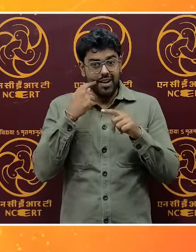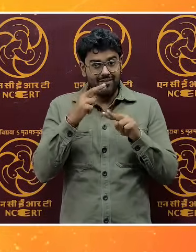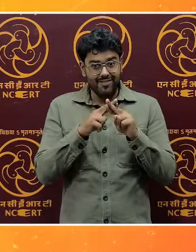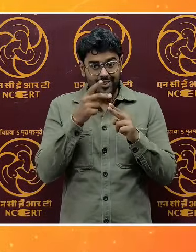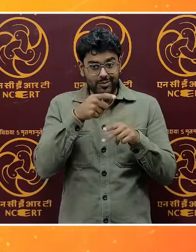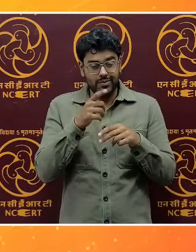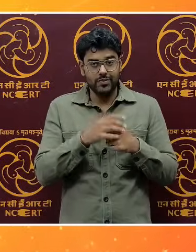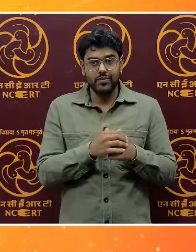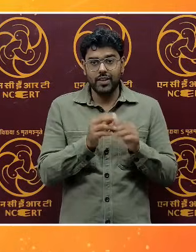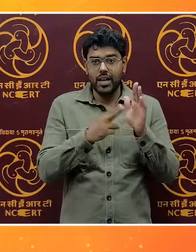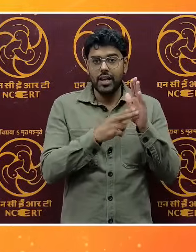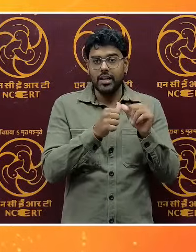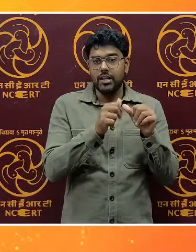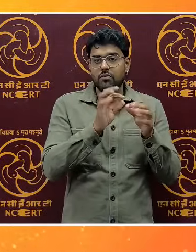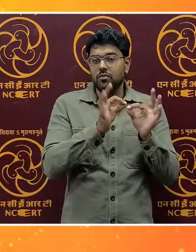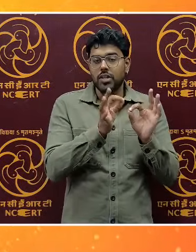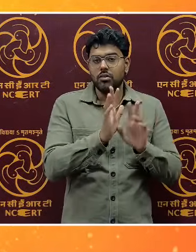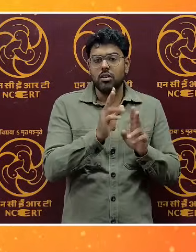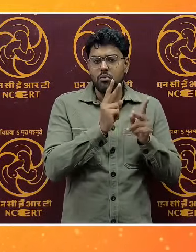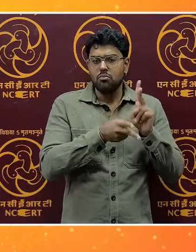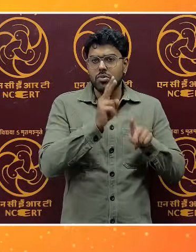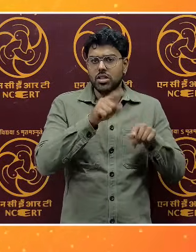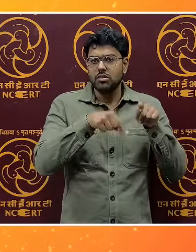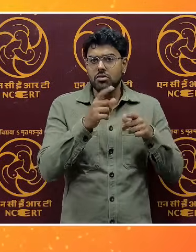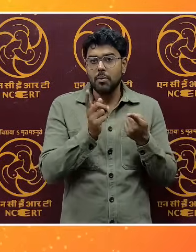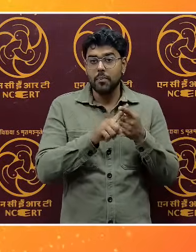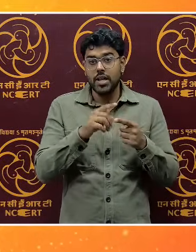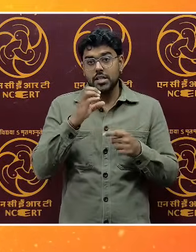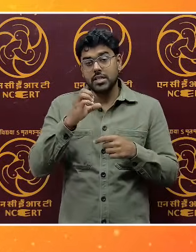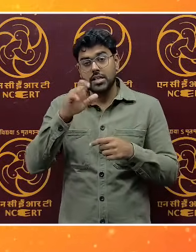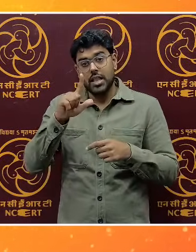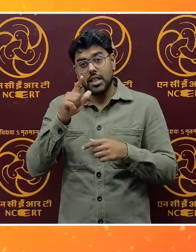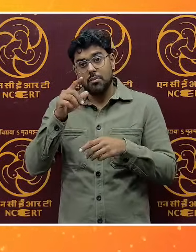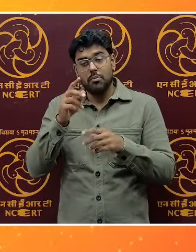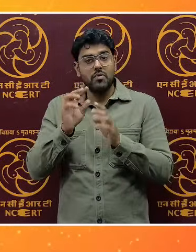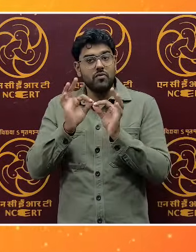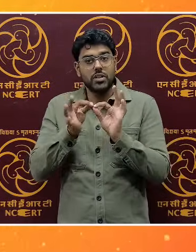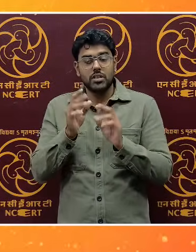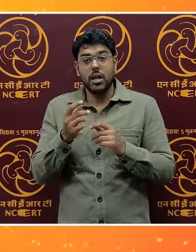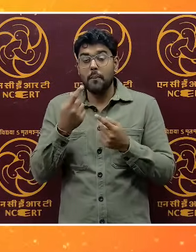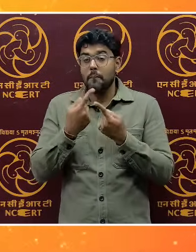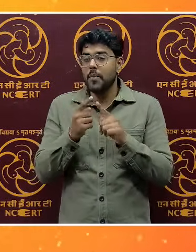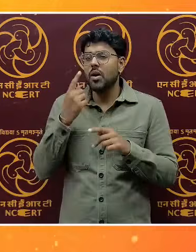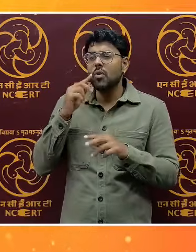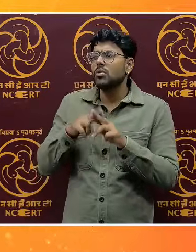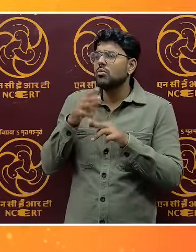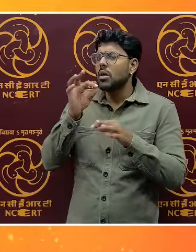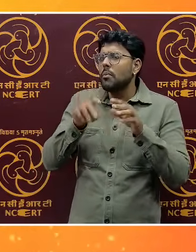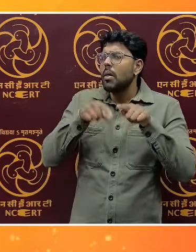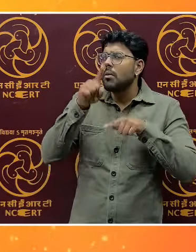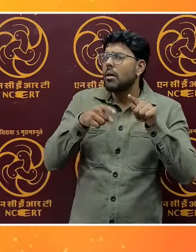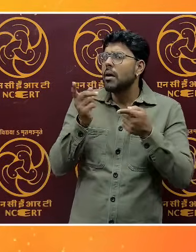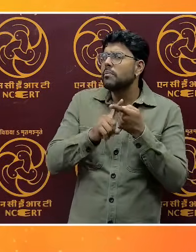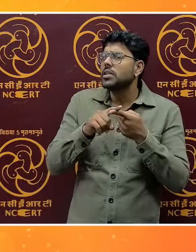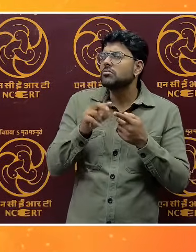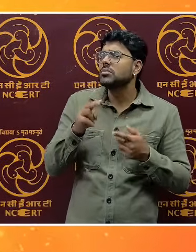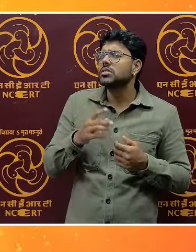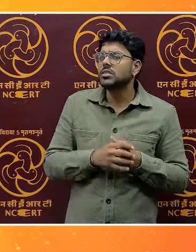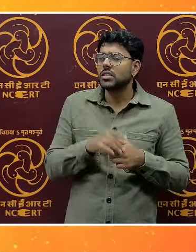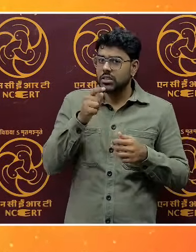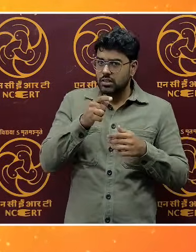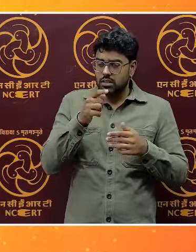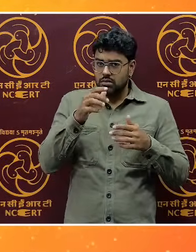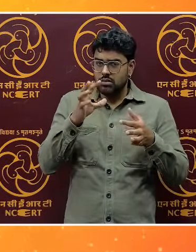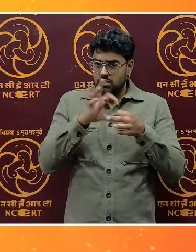so Na is not stable, Cl is also not stable. Well, when you say they are not stable, what does that mean? It has